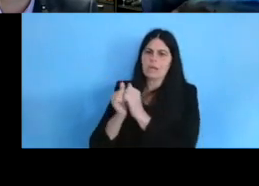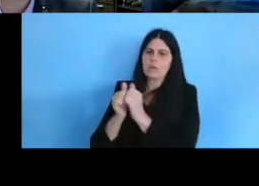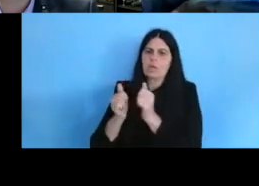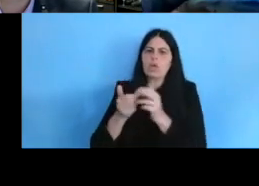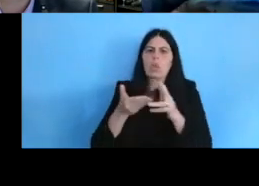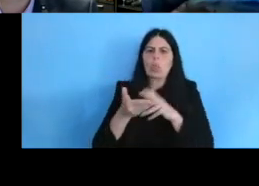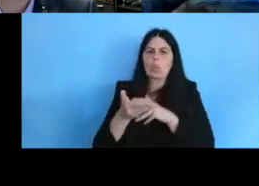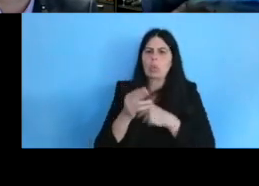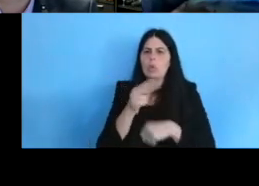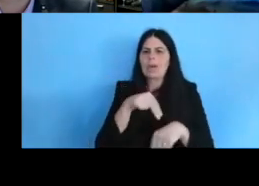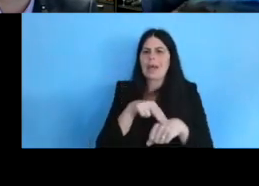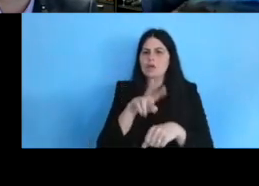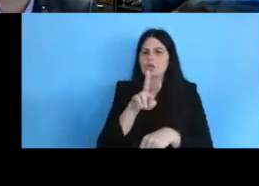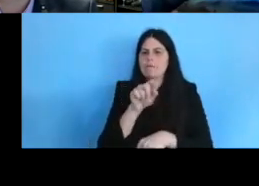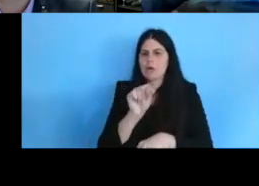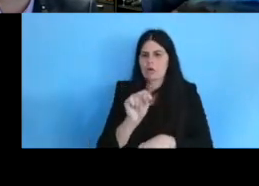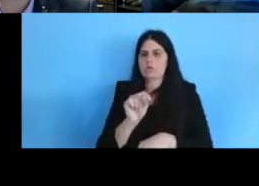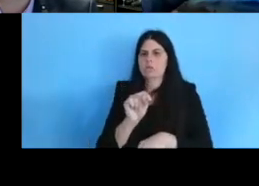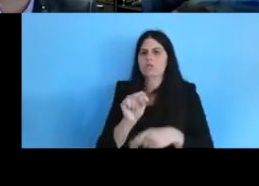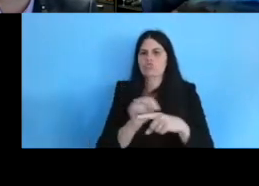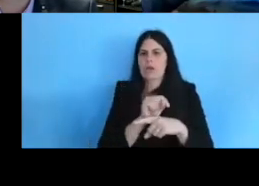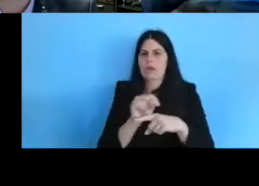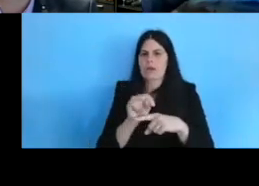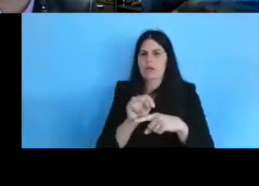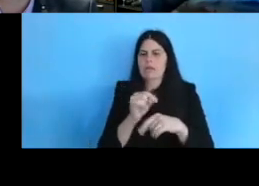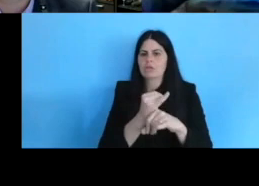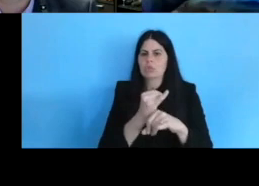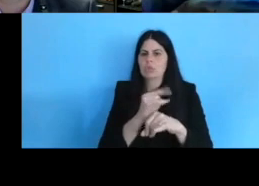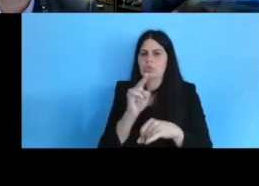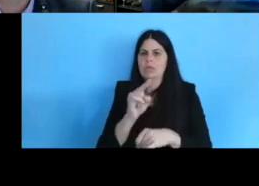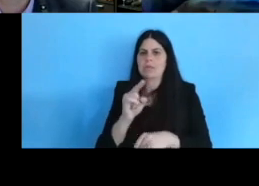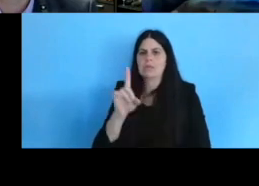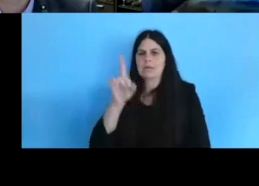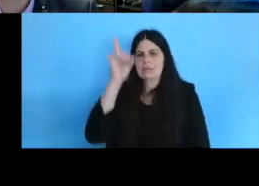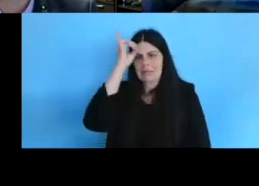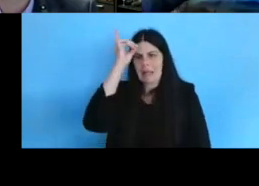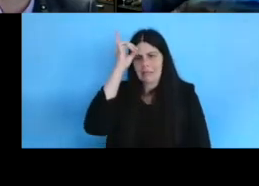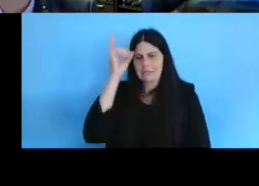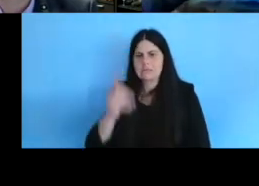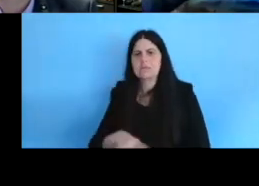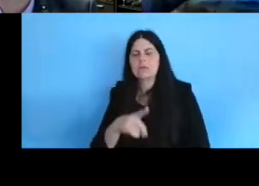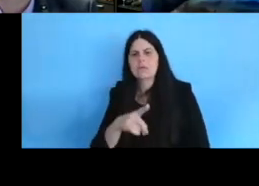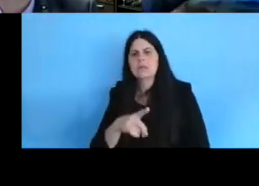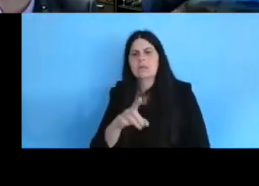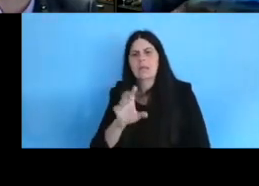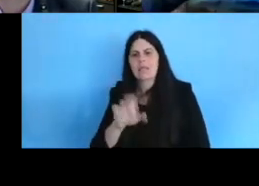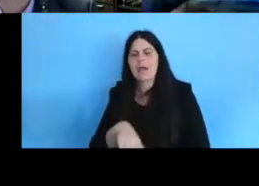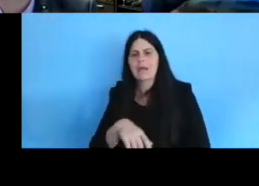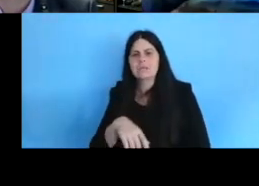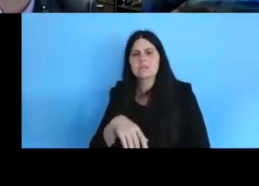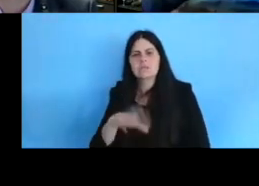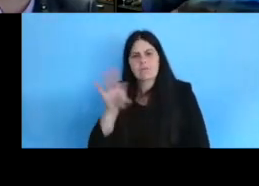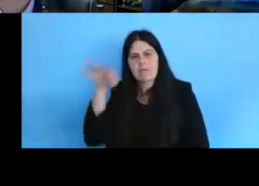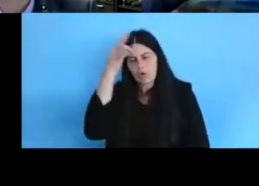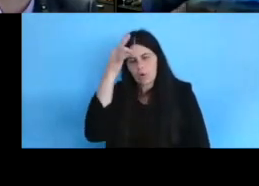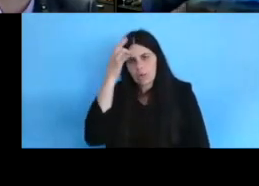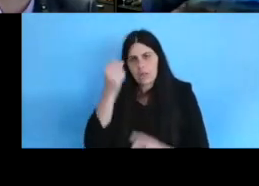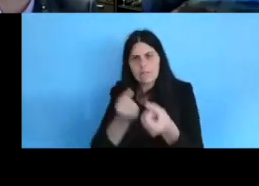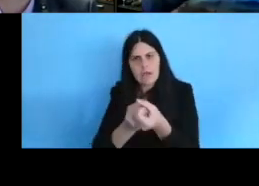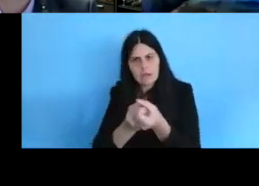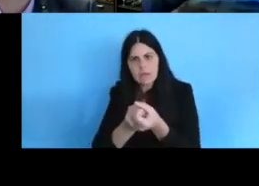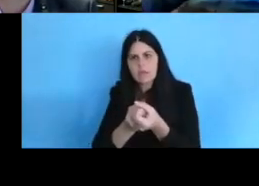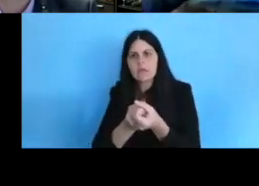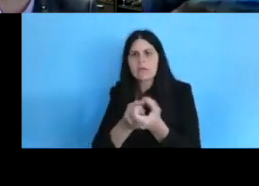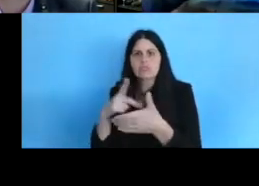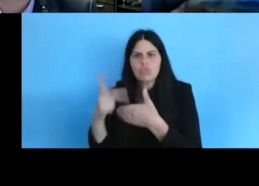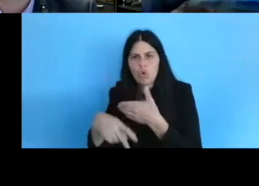Training Institute out of Dallas. It's a federally funded program that they train and certify veteran understanding,